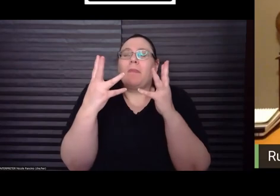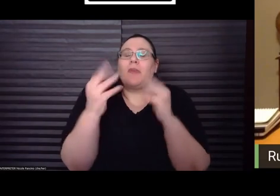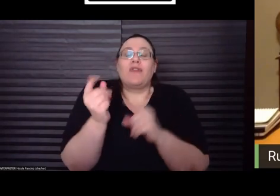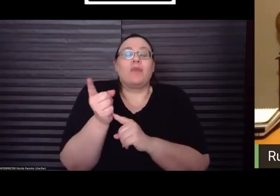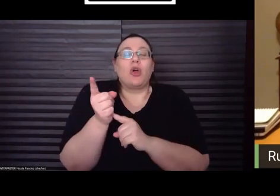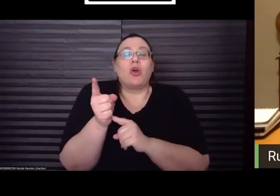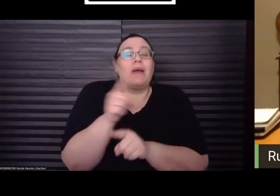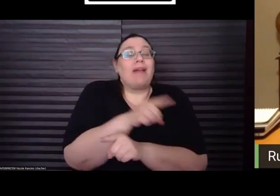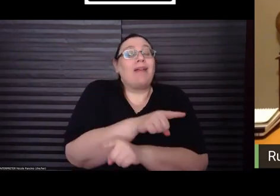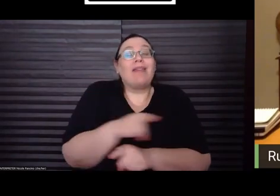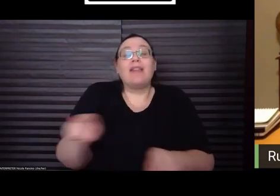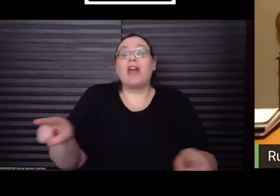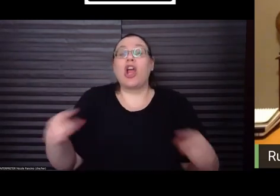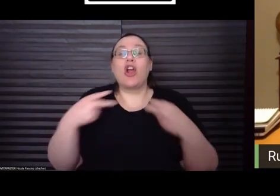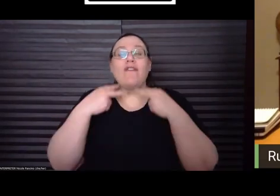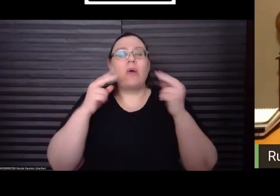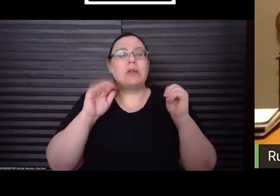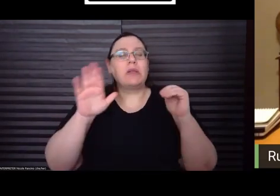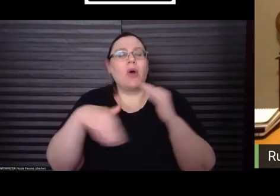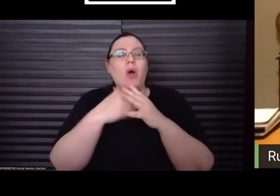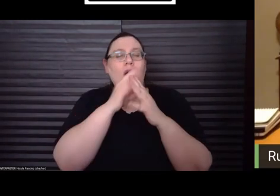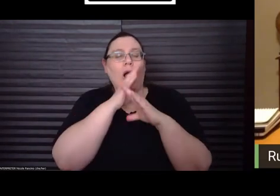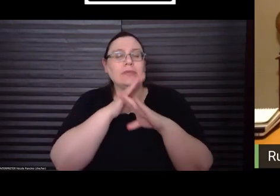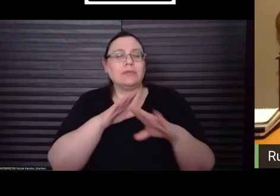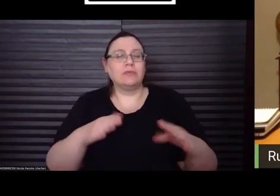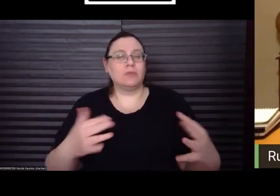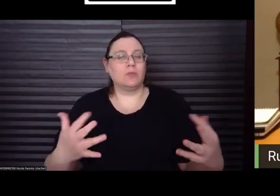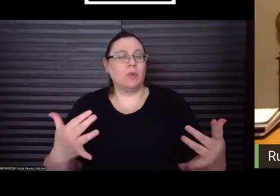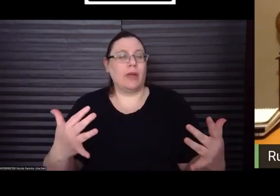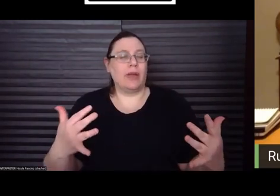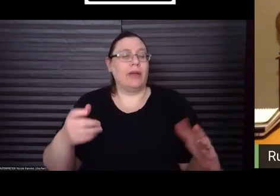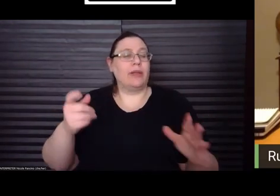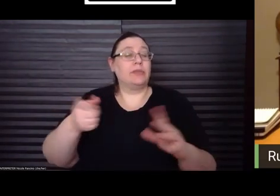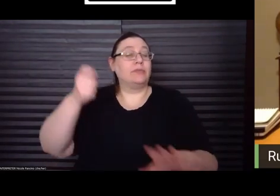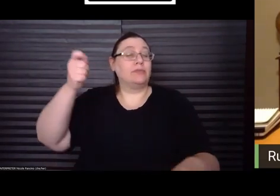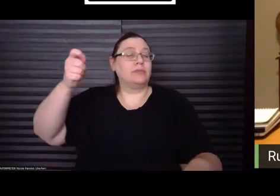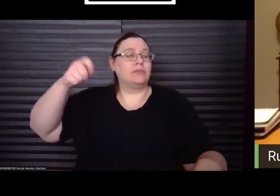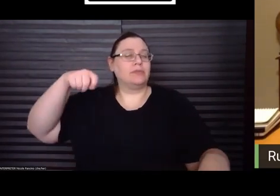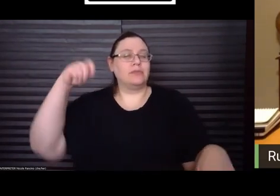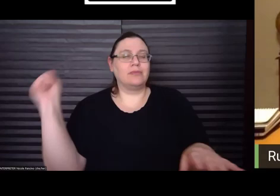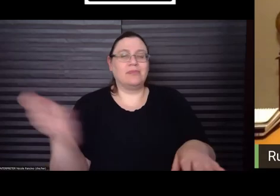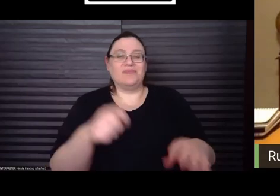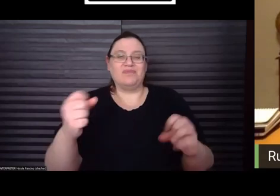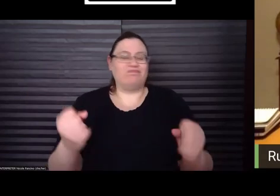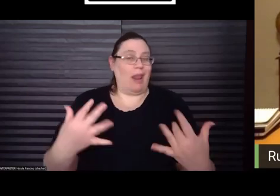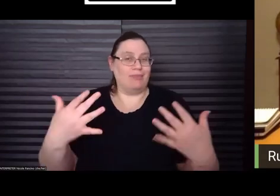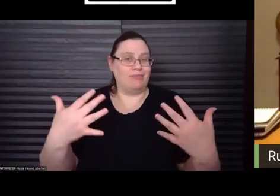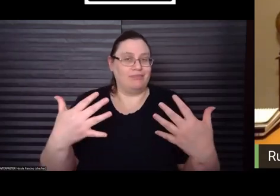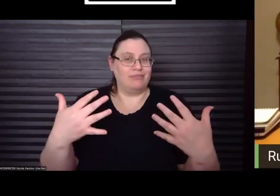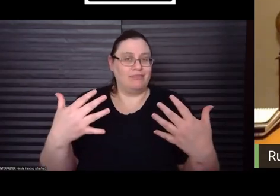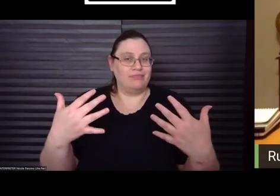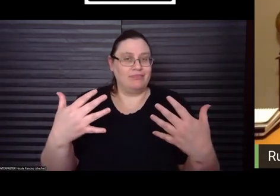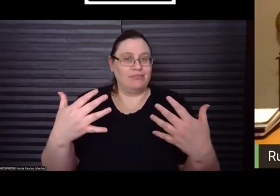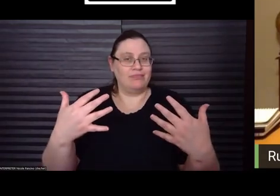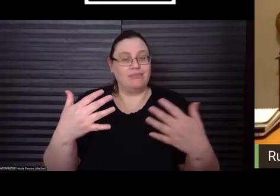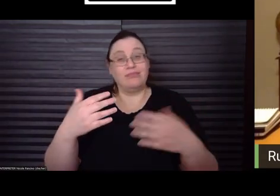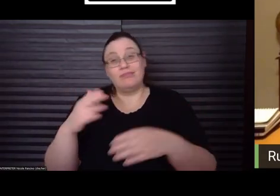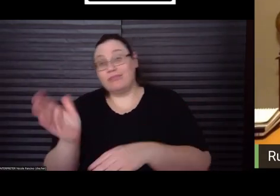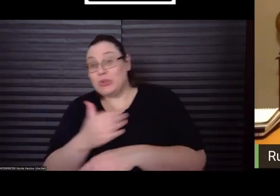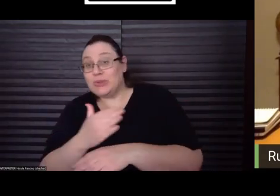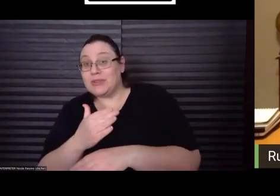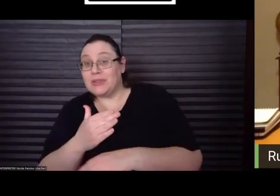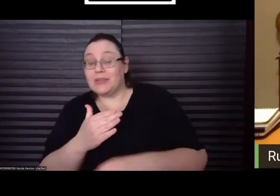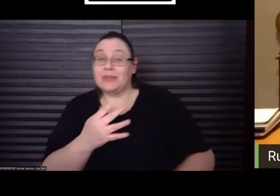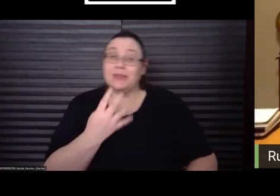moment, all their voices go silent, waiting till you bring your baton down. Music